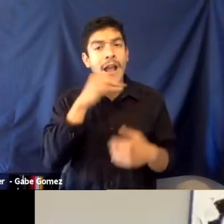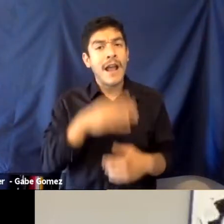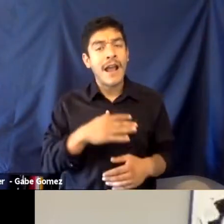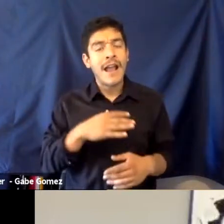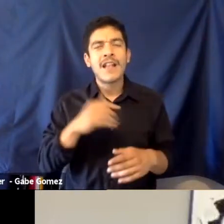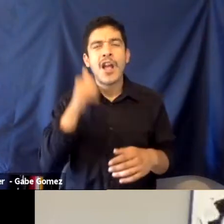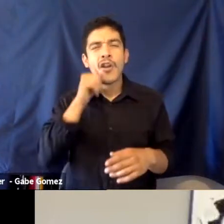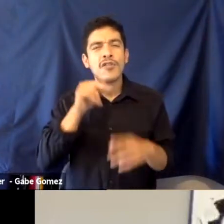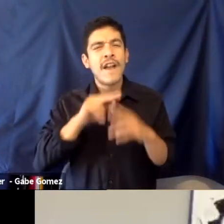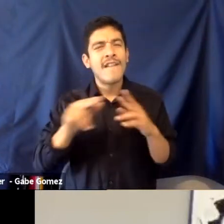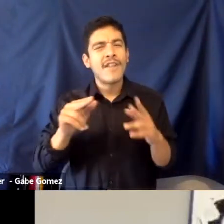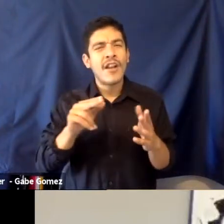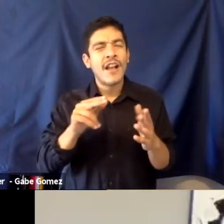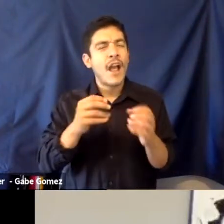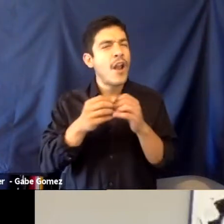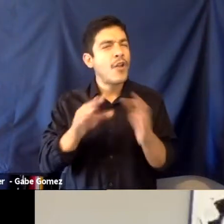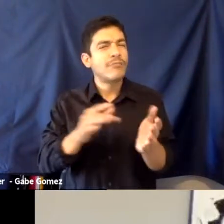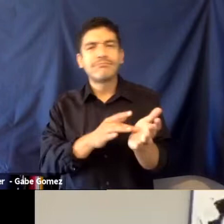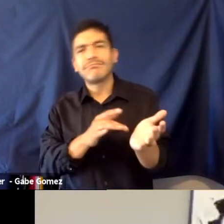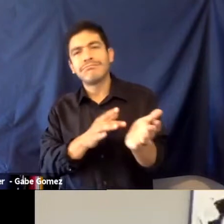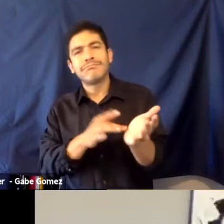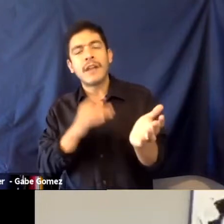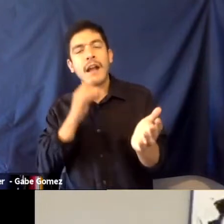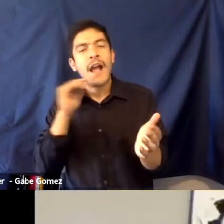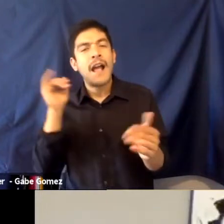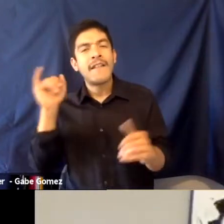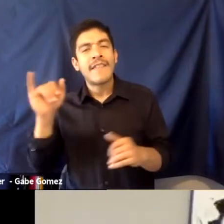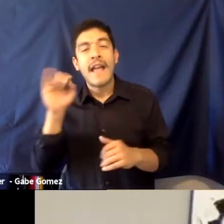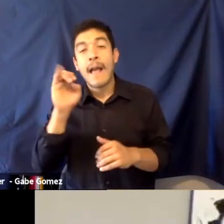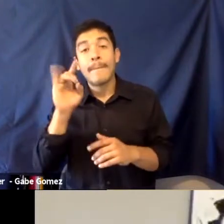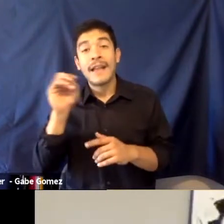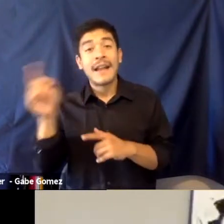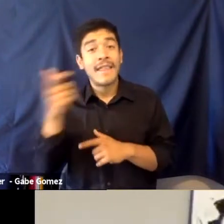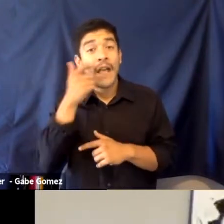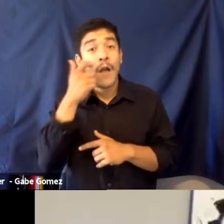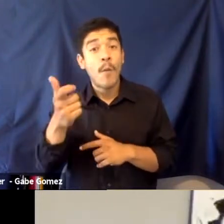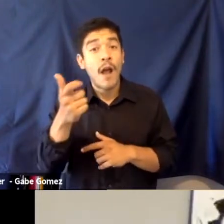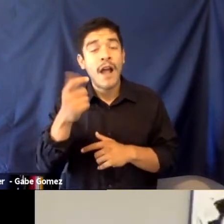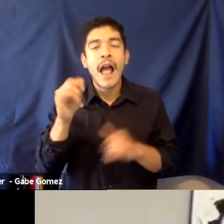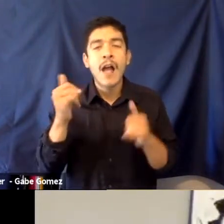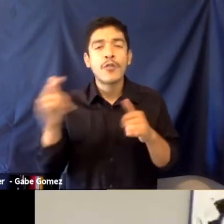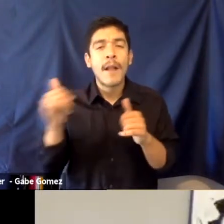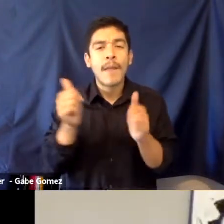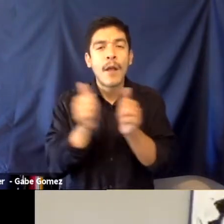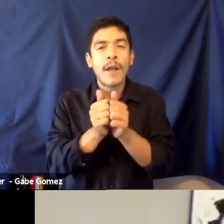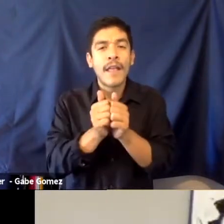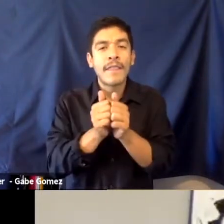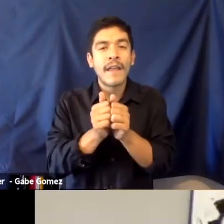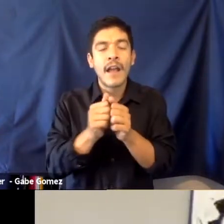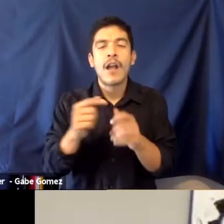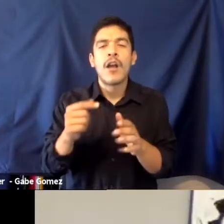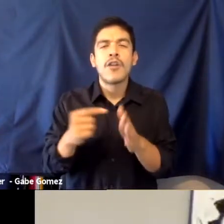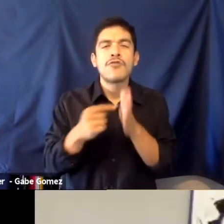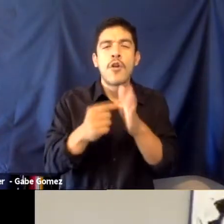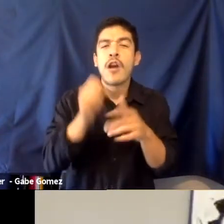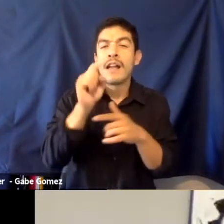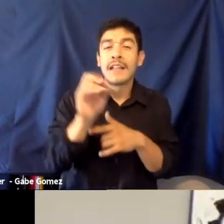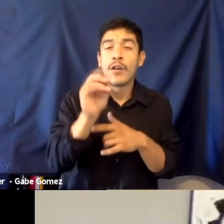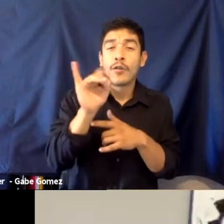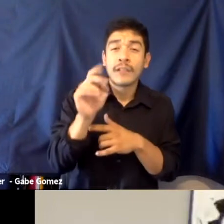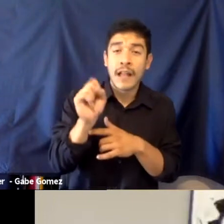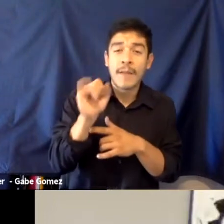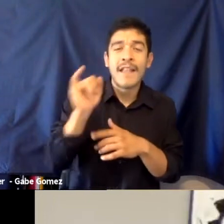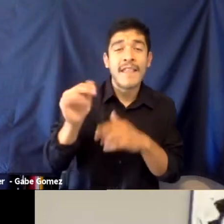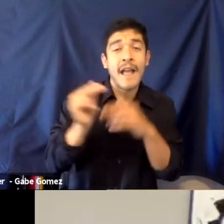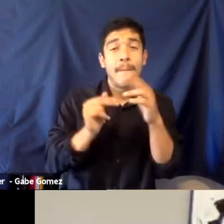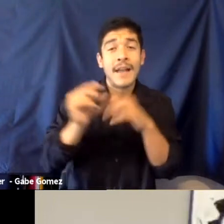disadvantage because a lot of the media that they watch and the toys that they play with propagate stereotypes that building and engineering is for boys and